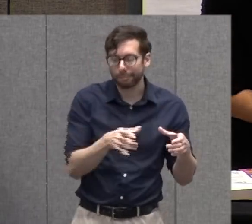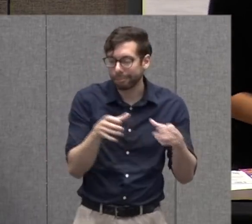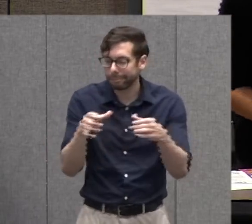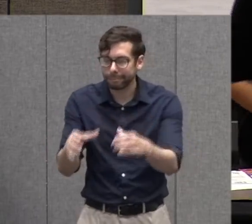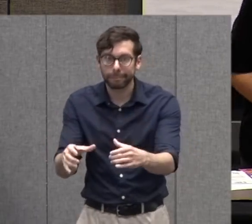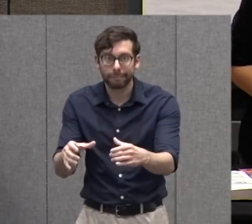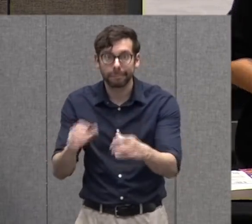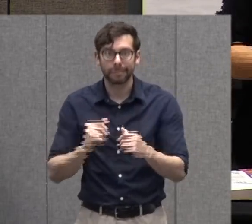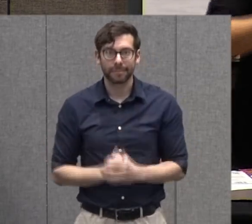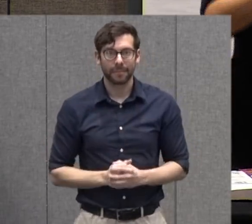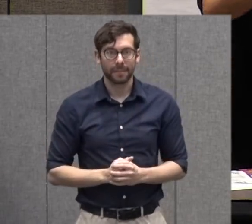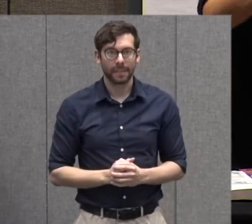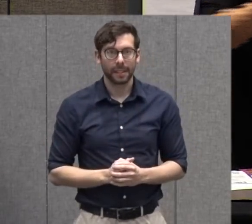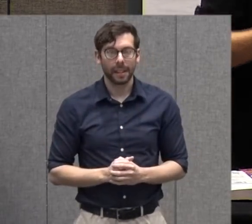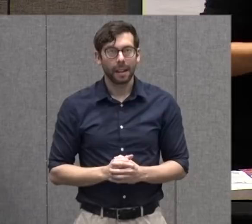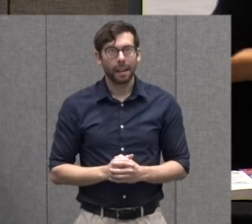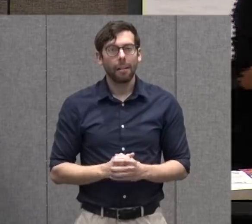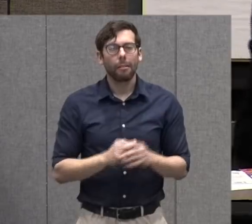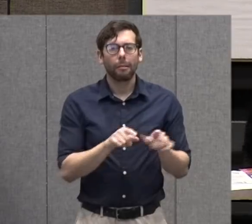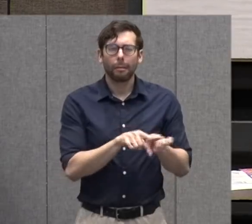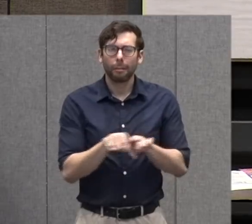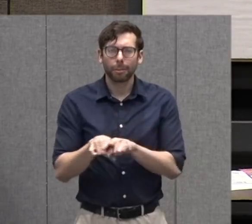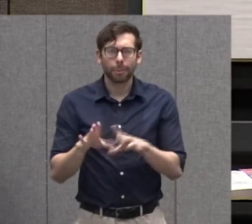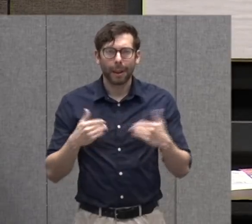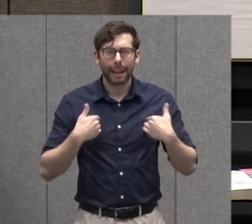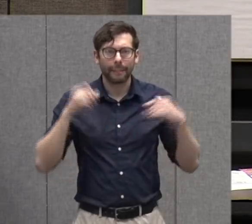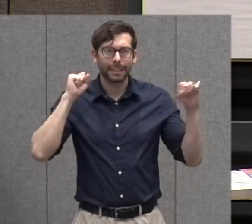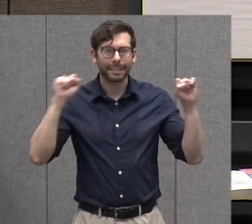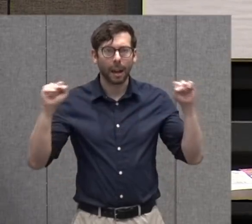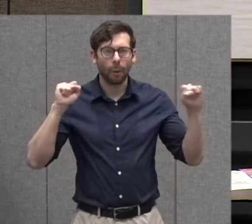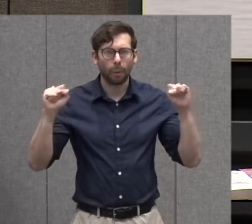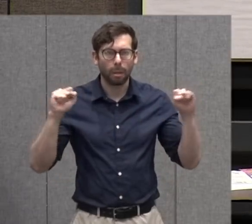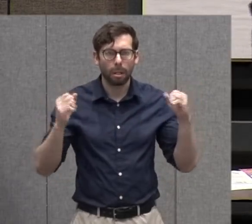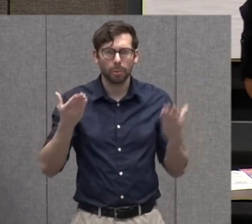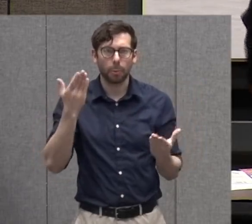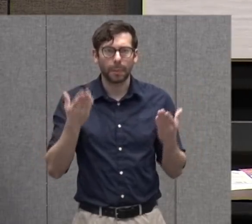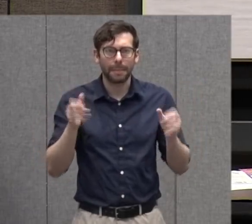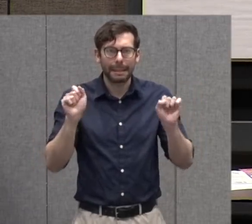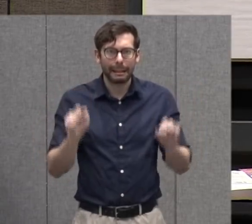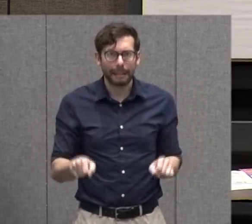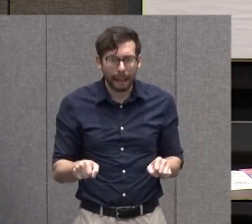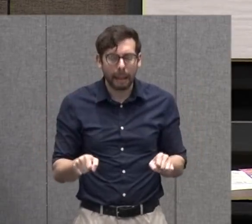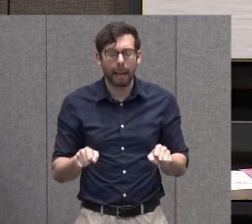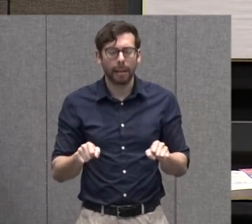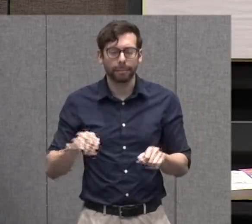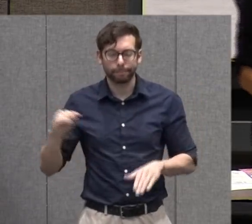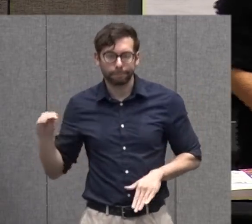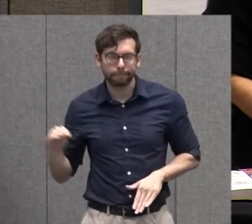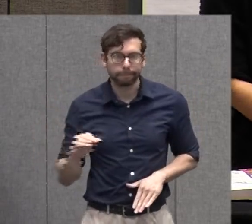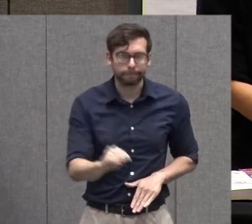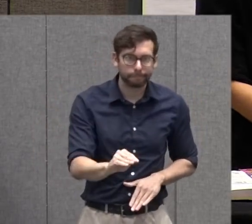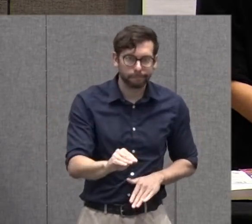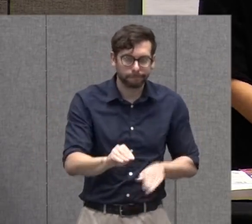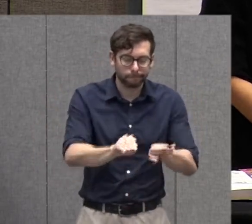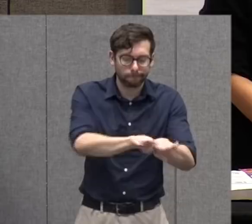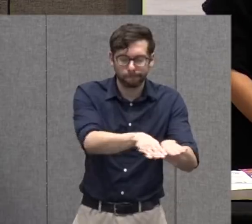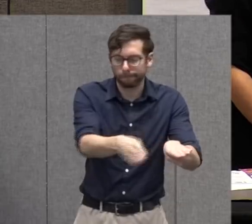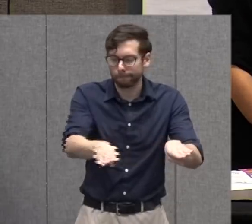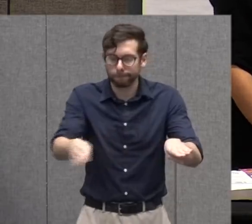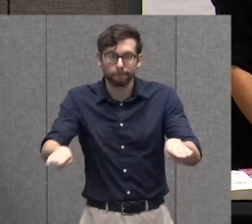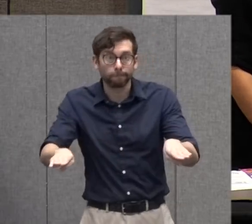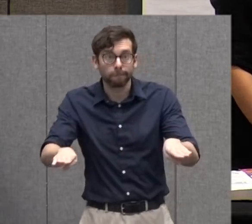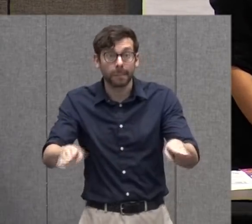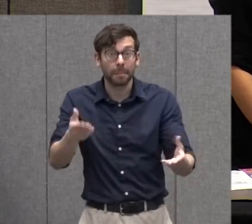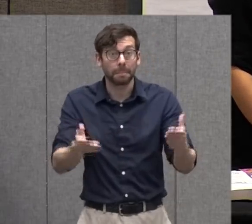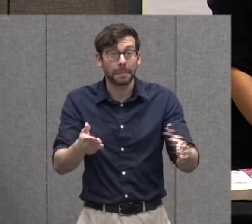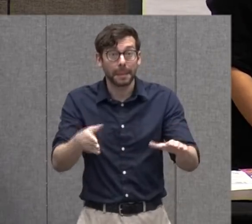this towel, so maybe I could also put this towel inside for my cat. And maybe she'll